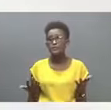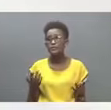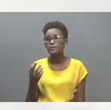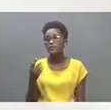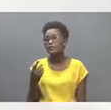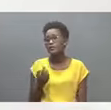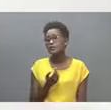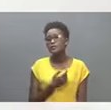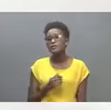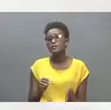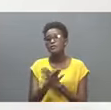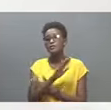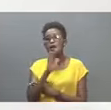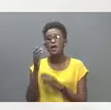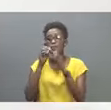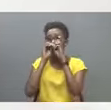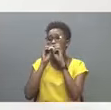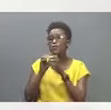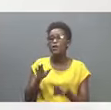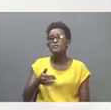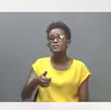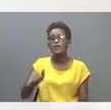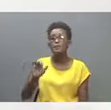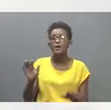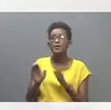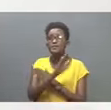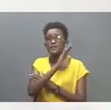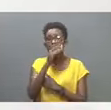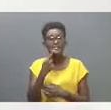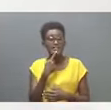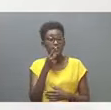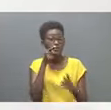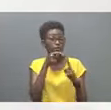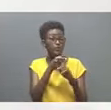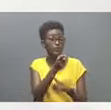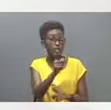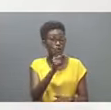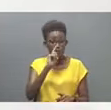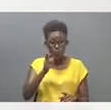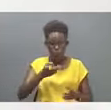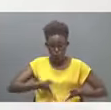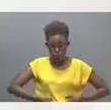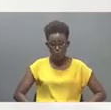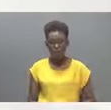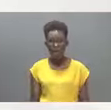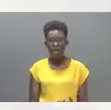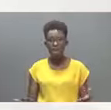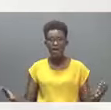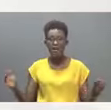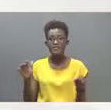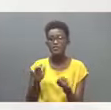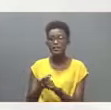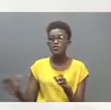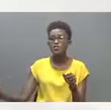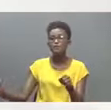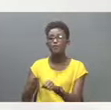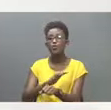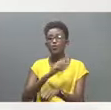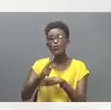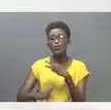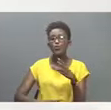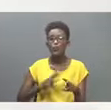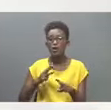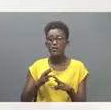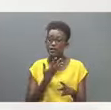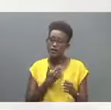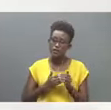said, and God blessed them. And God said to them, be fruitful and multiply, fill the earth and subdue it. Have